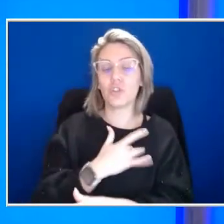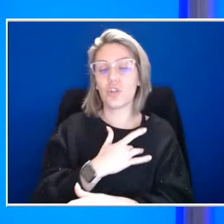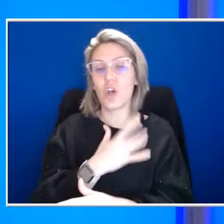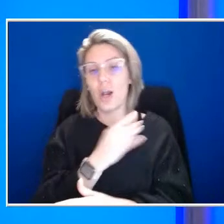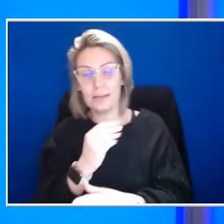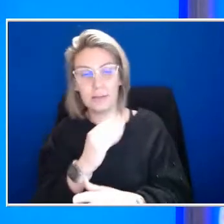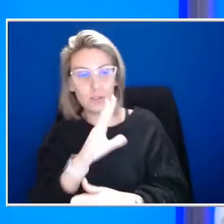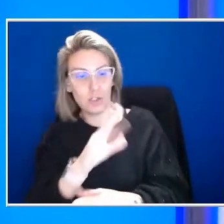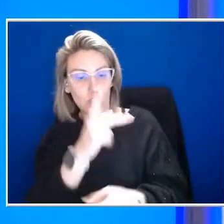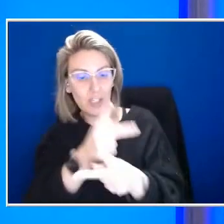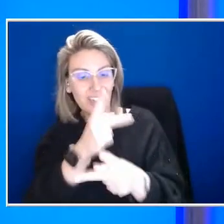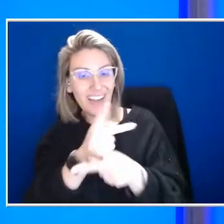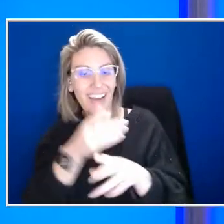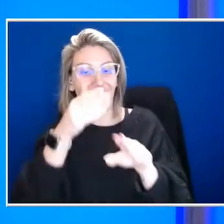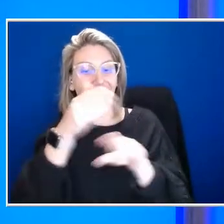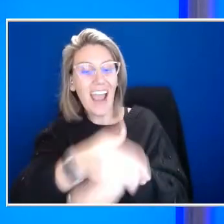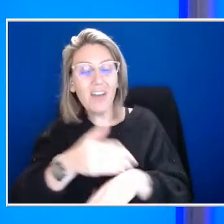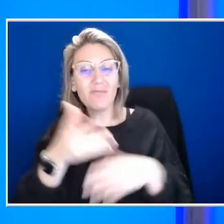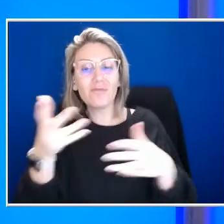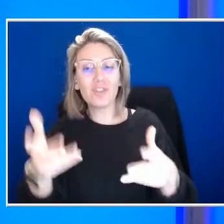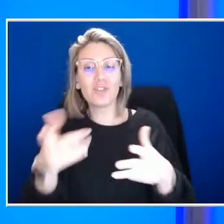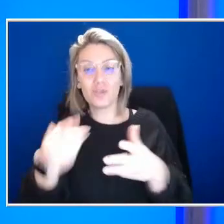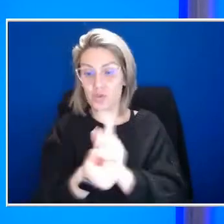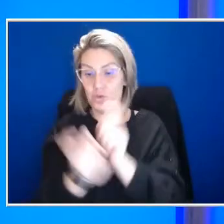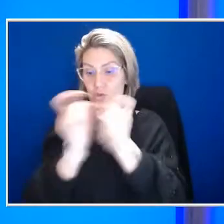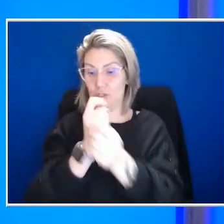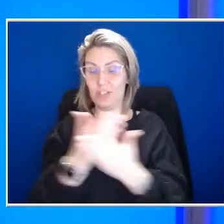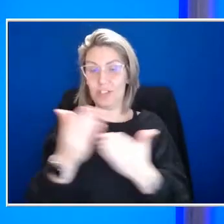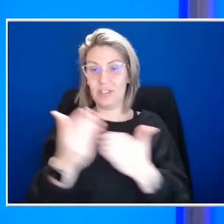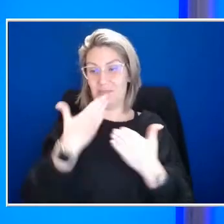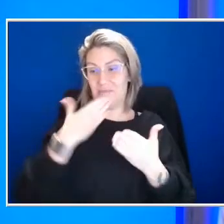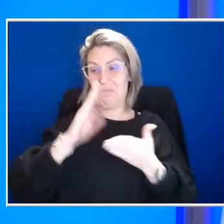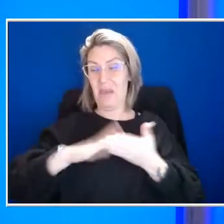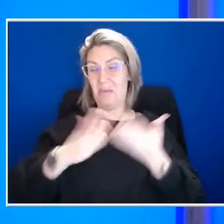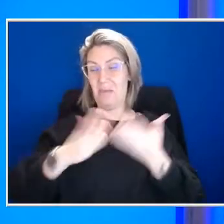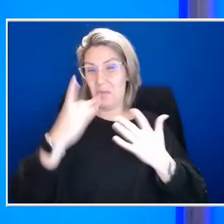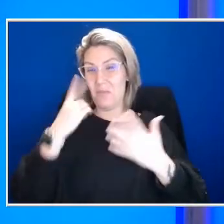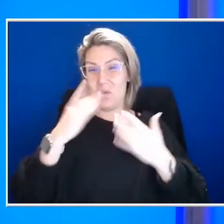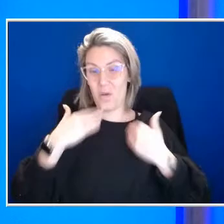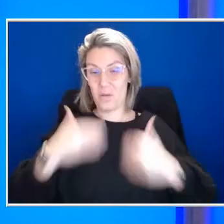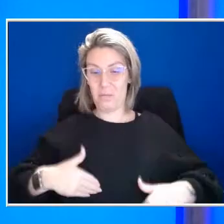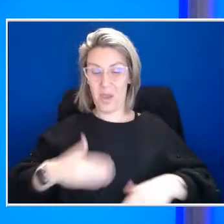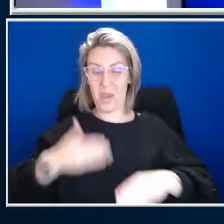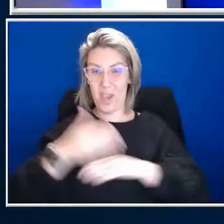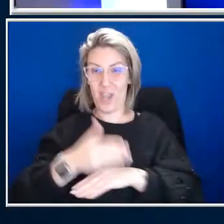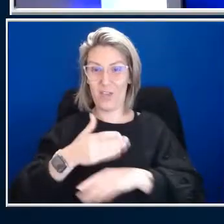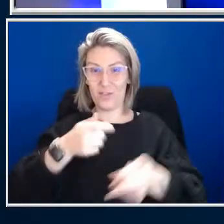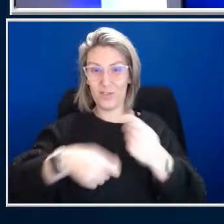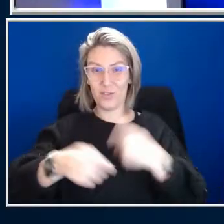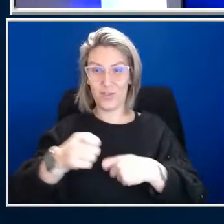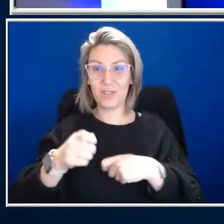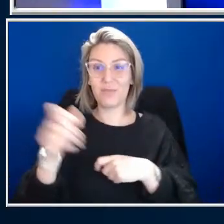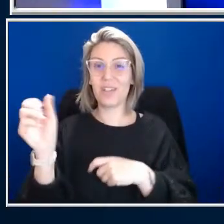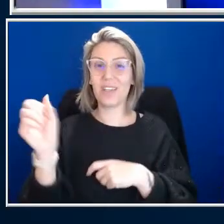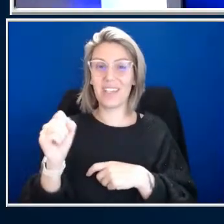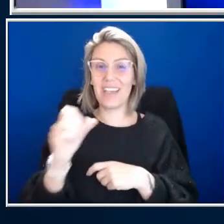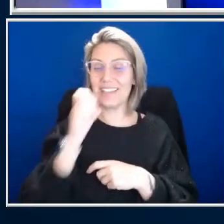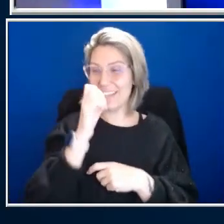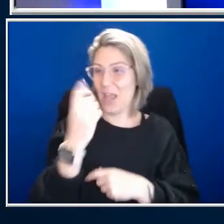do you change things that were bad beforehand after heart transplant? Right. So it's not one